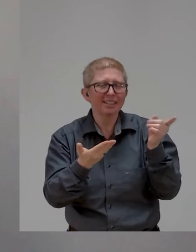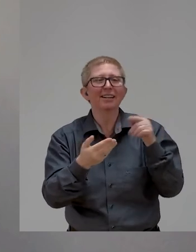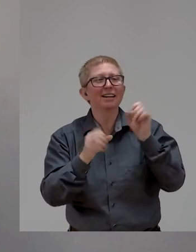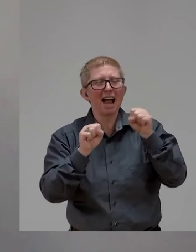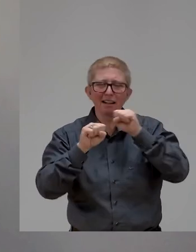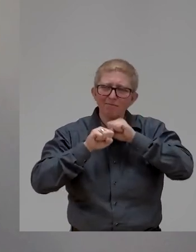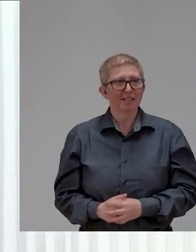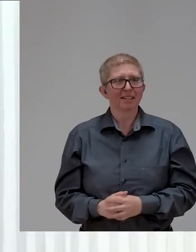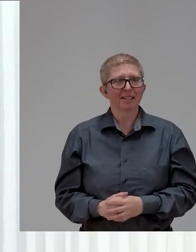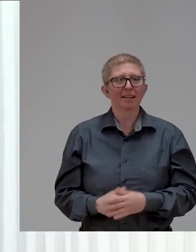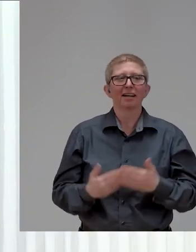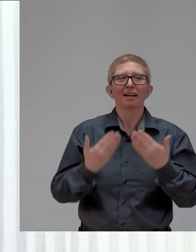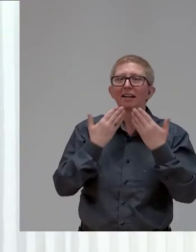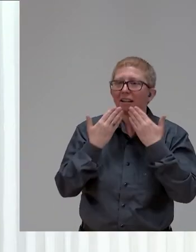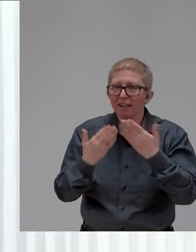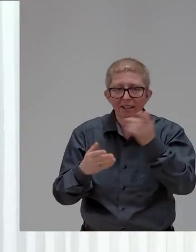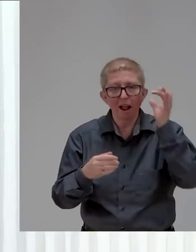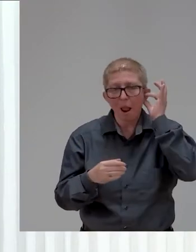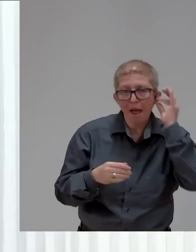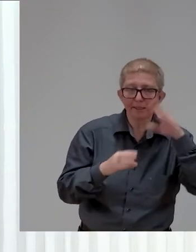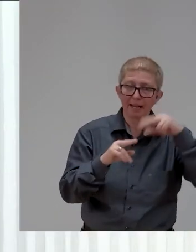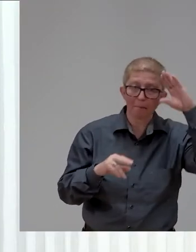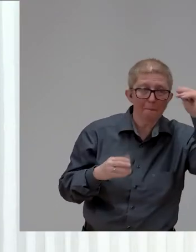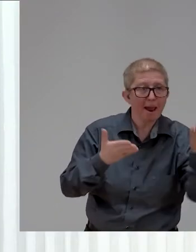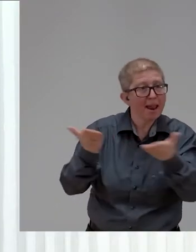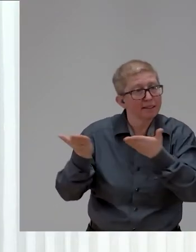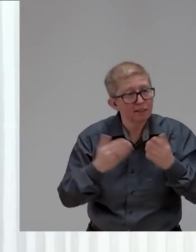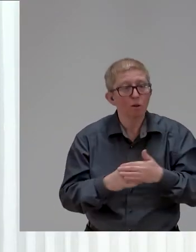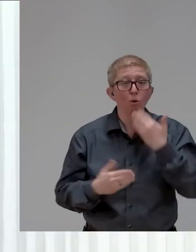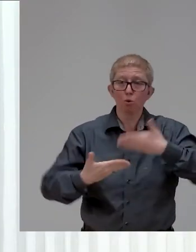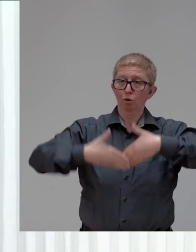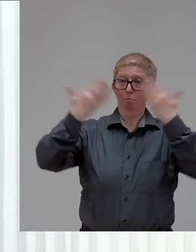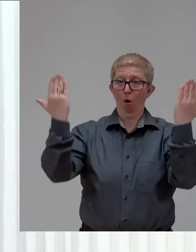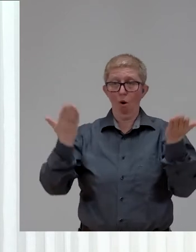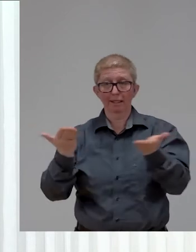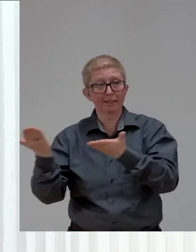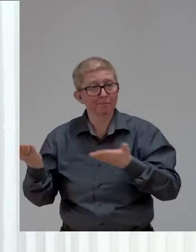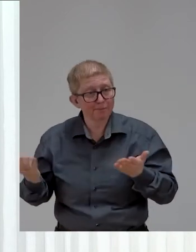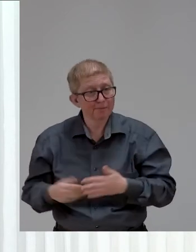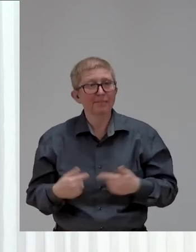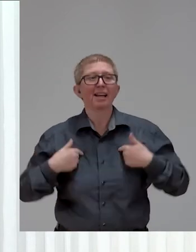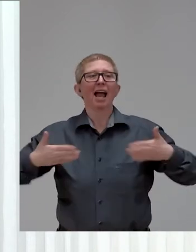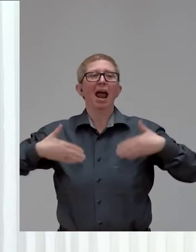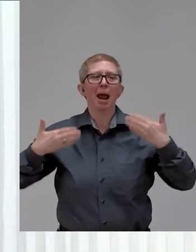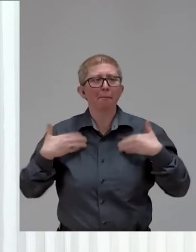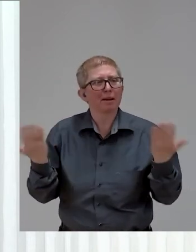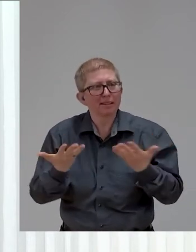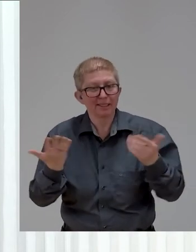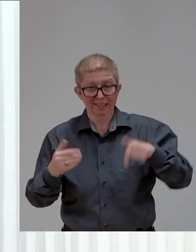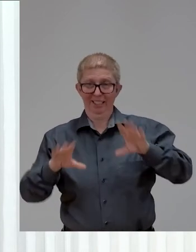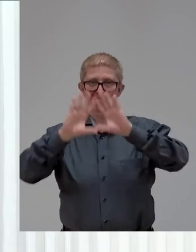Ghada Waly. Ladies and gentlemen, good morning from Vienna. It's an honor to join you for ZeroCon